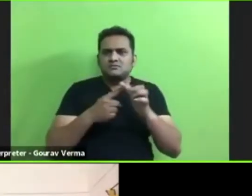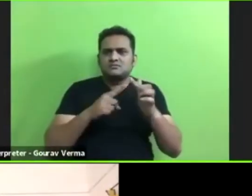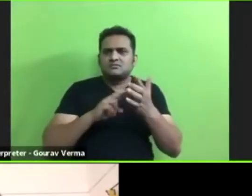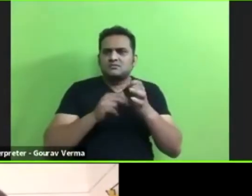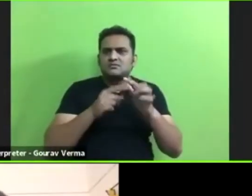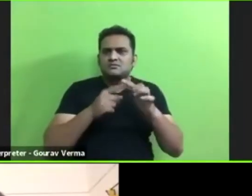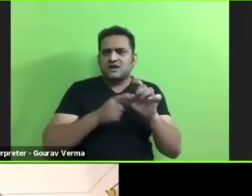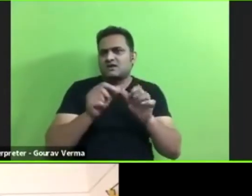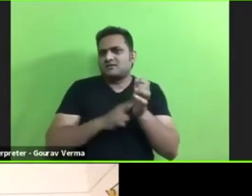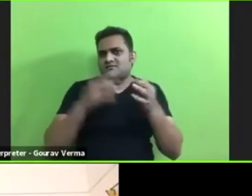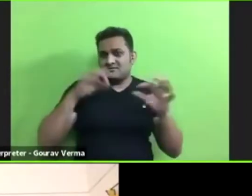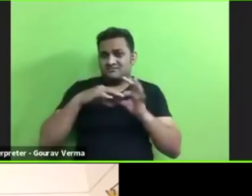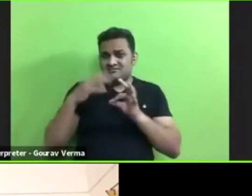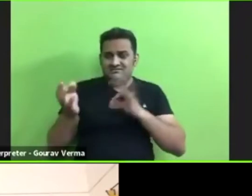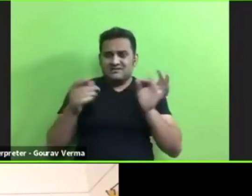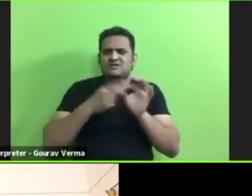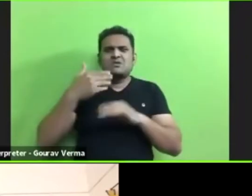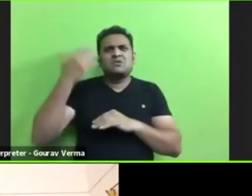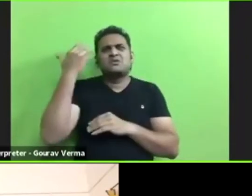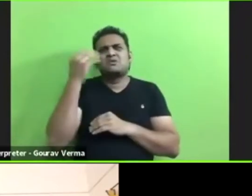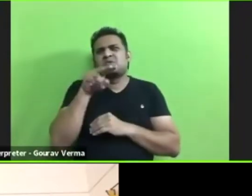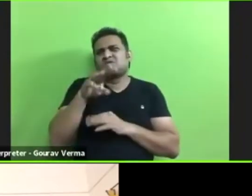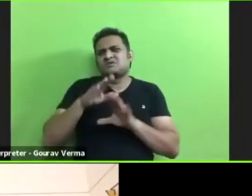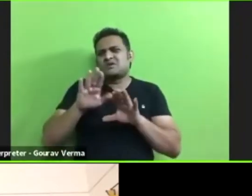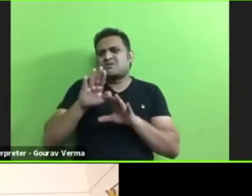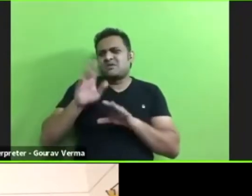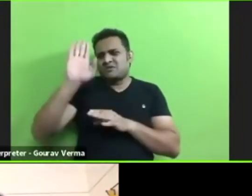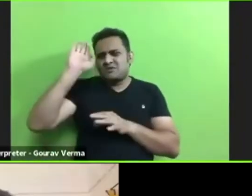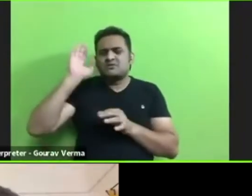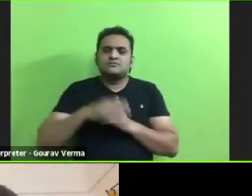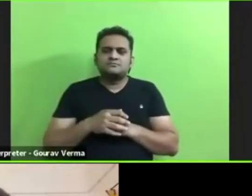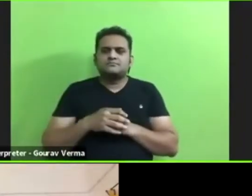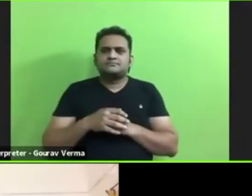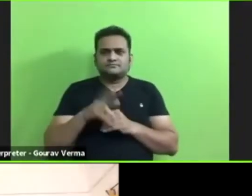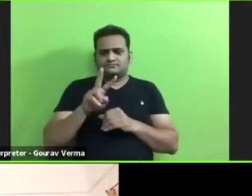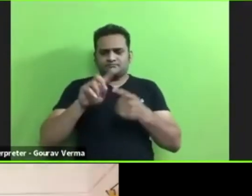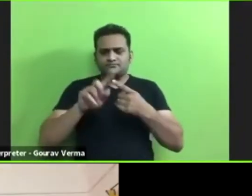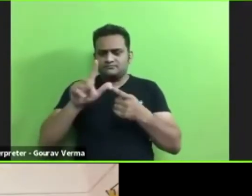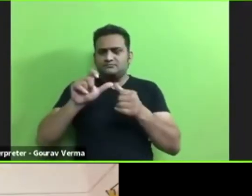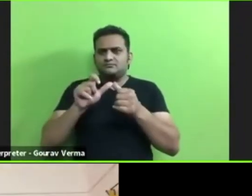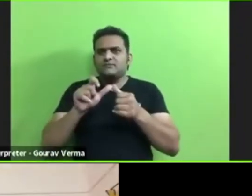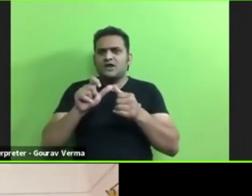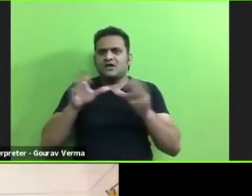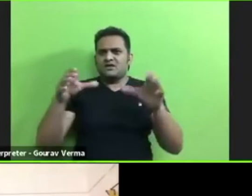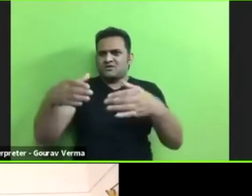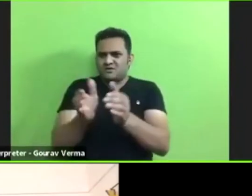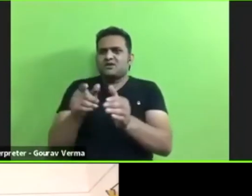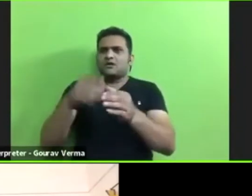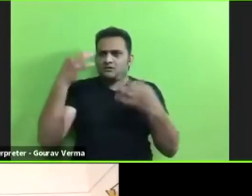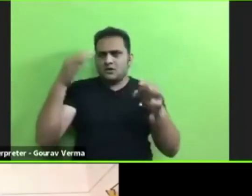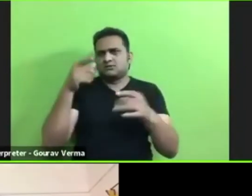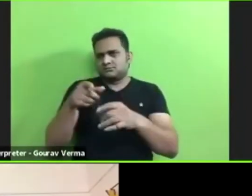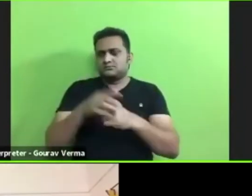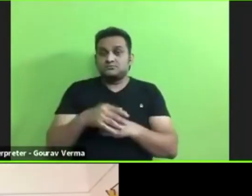early 20th century, it was the Isai Velalar community who were dancing Bharatanatyam. Many of